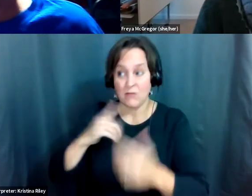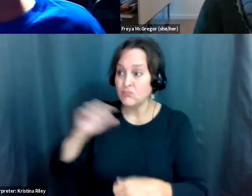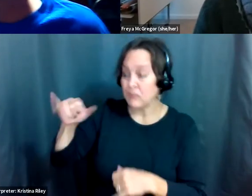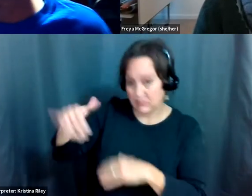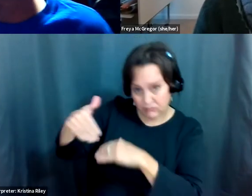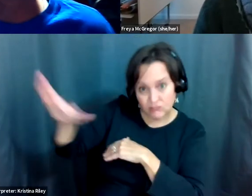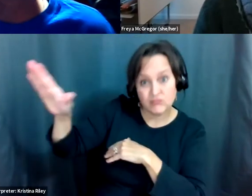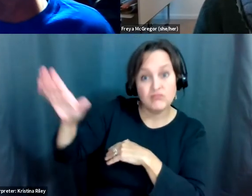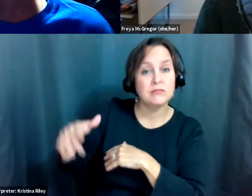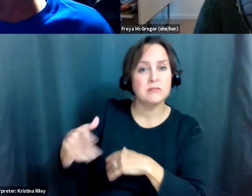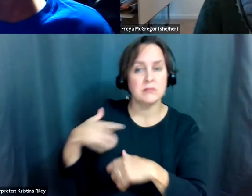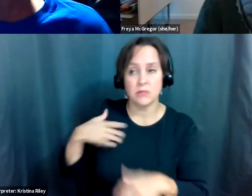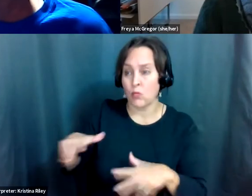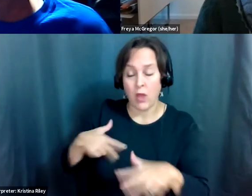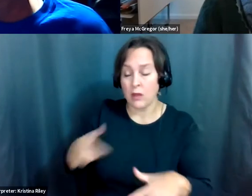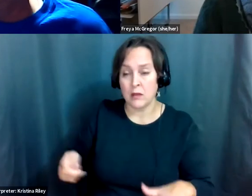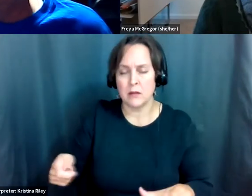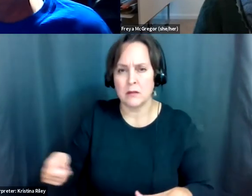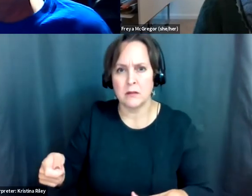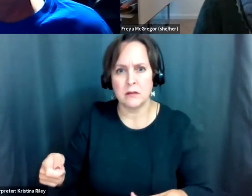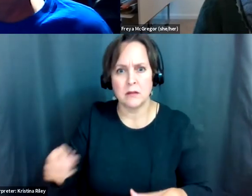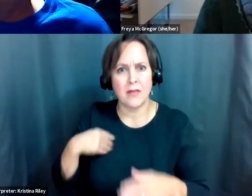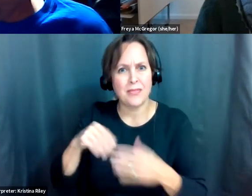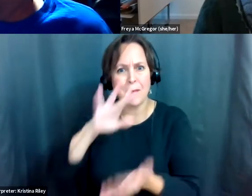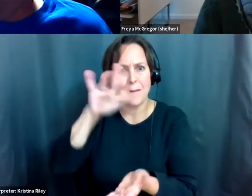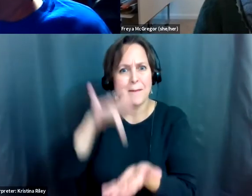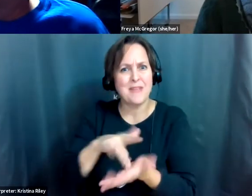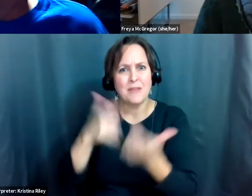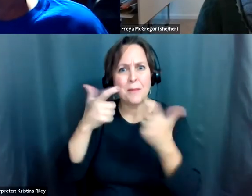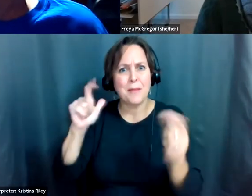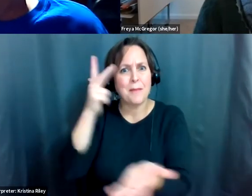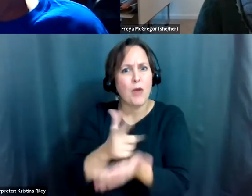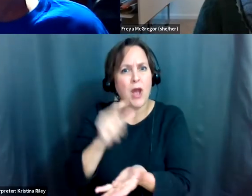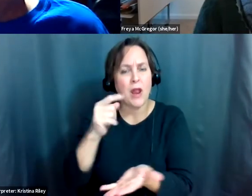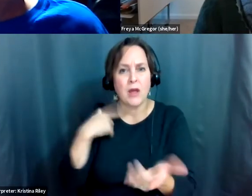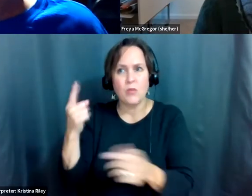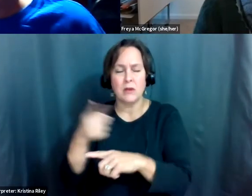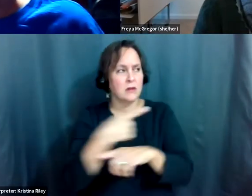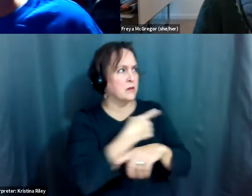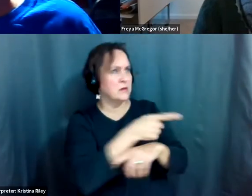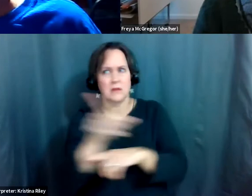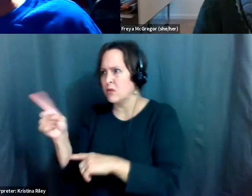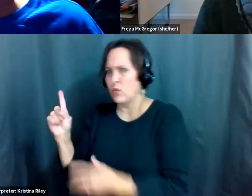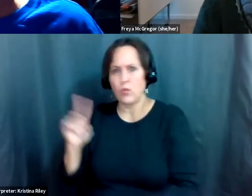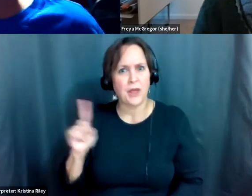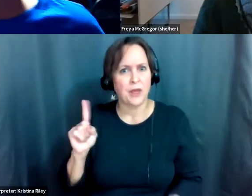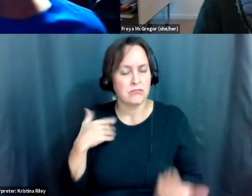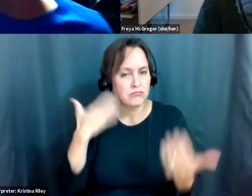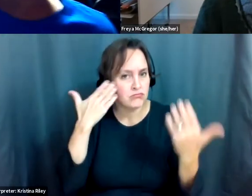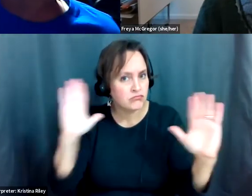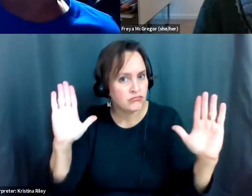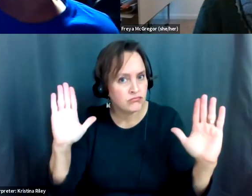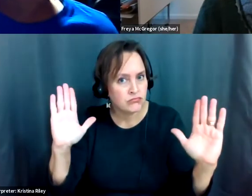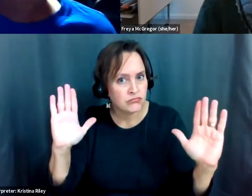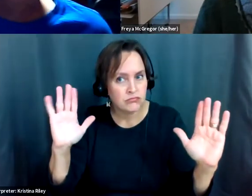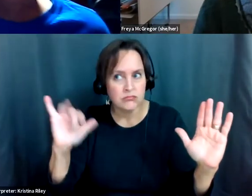I started walking and realized pretty quickly that I was in the middle of a big parking lot. I didn't know which way to go. And recognizing that I was in